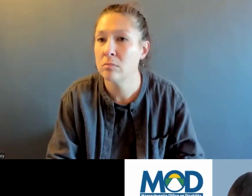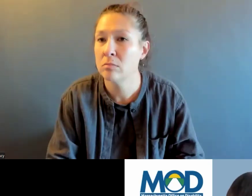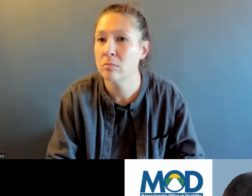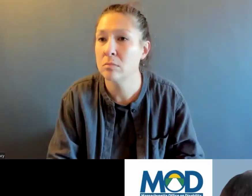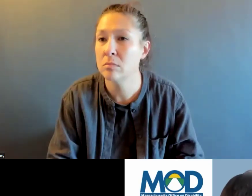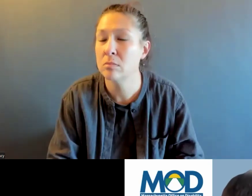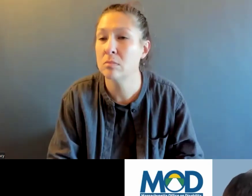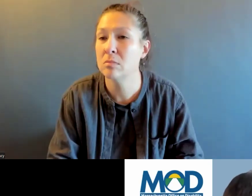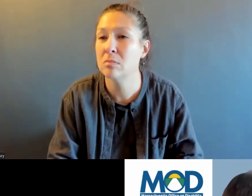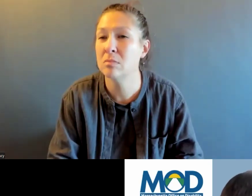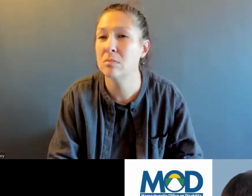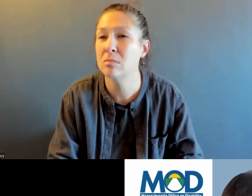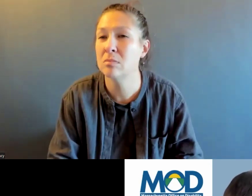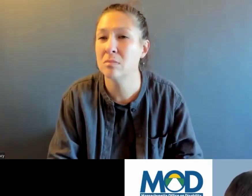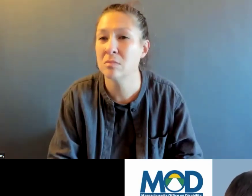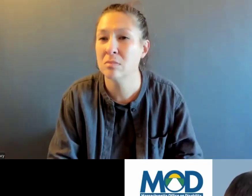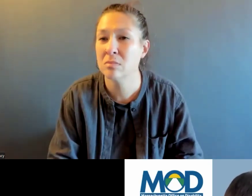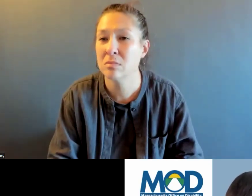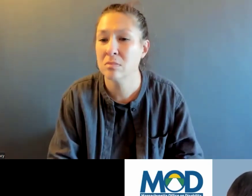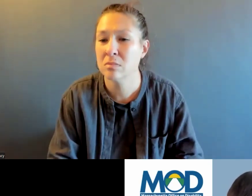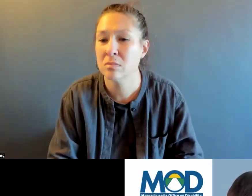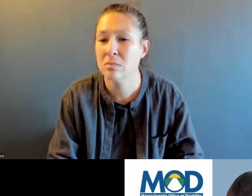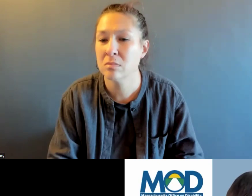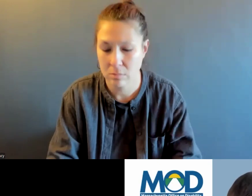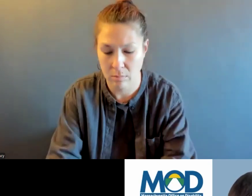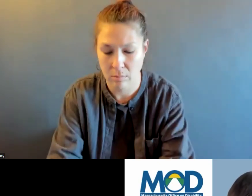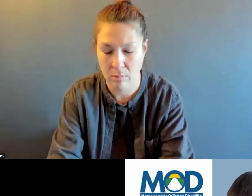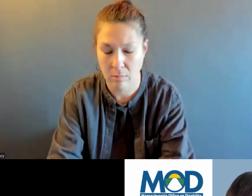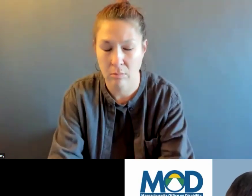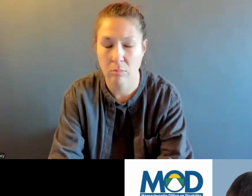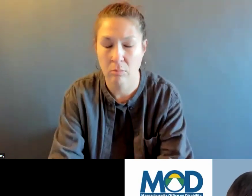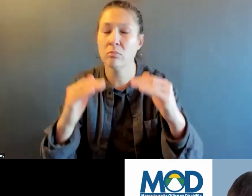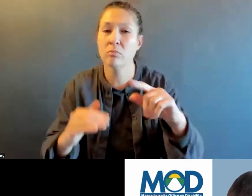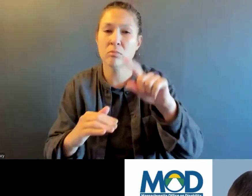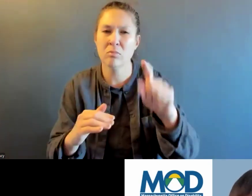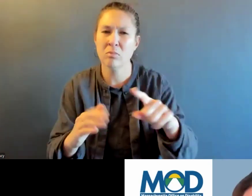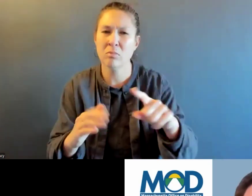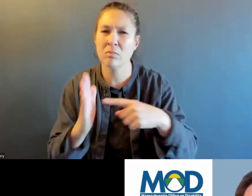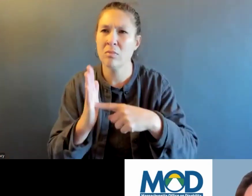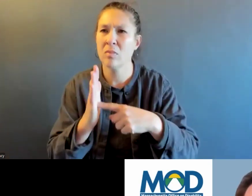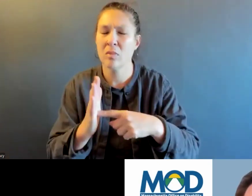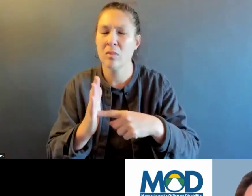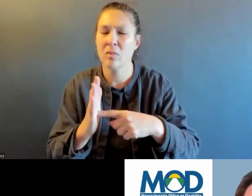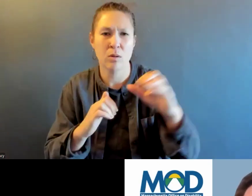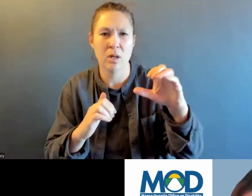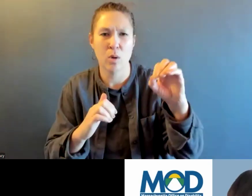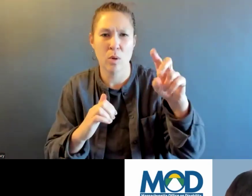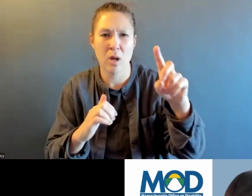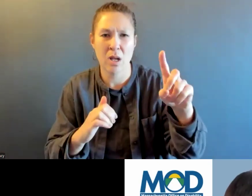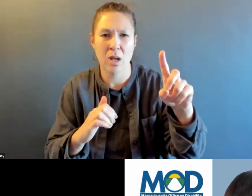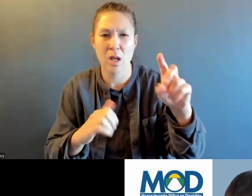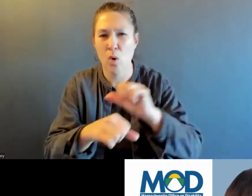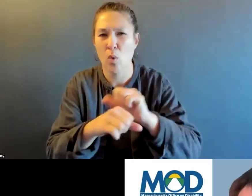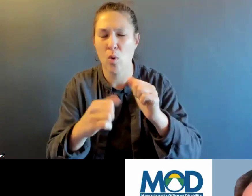Thank you. Next question, could you give an example of how a COD might work with a